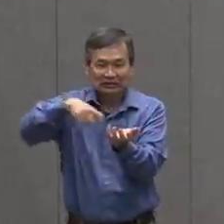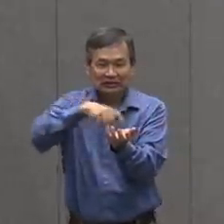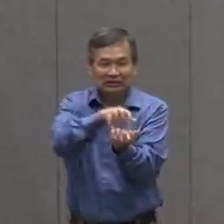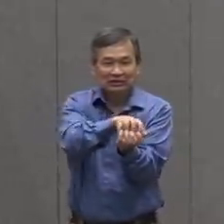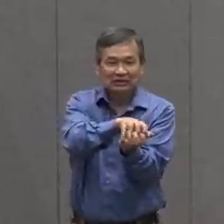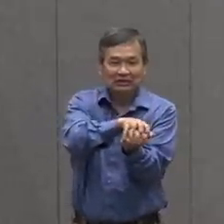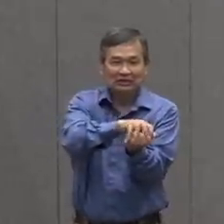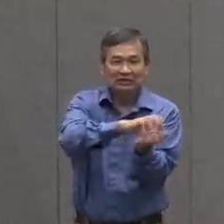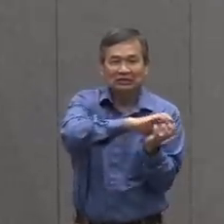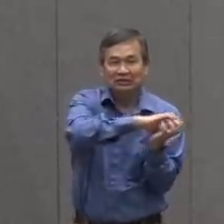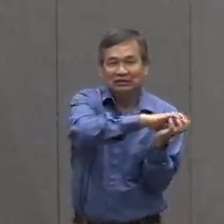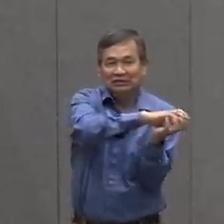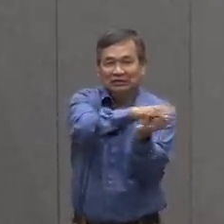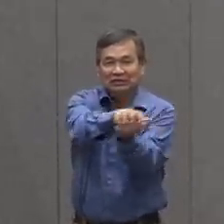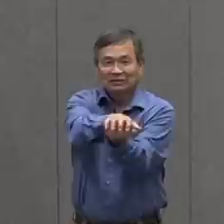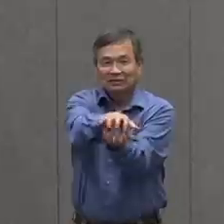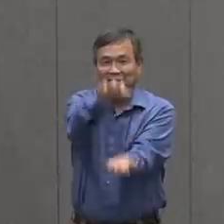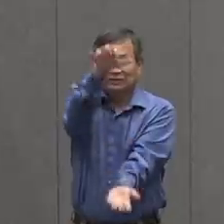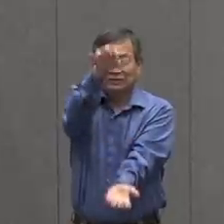an alligator.